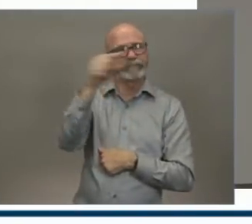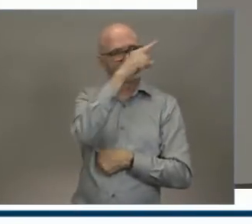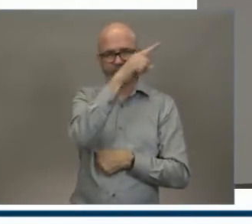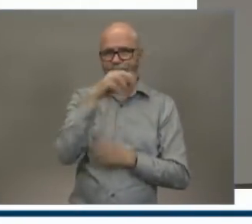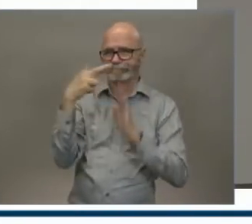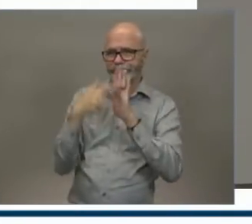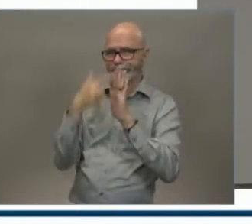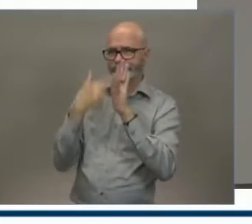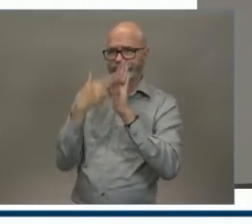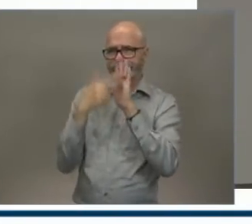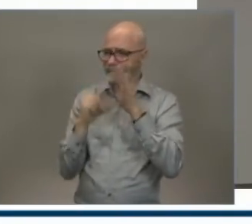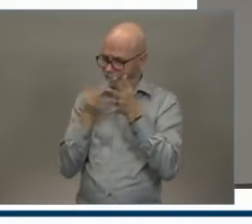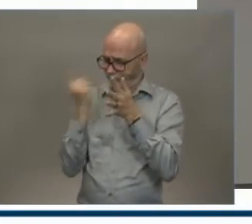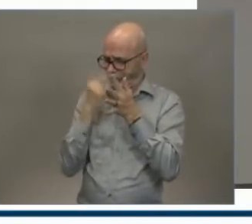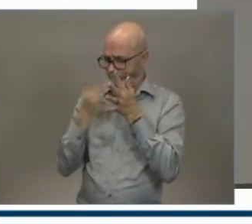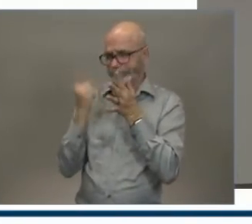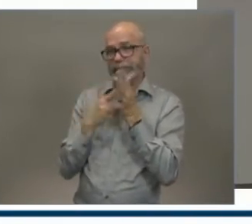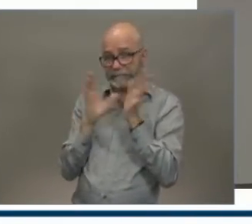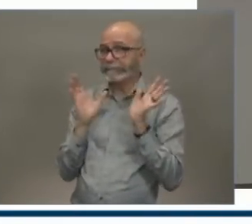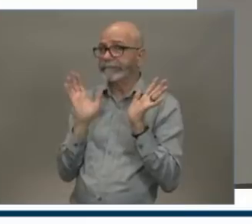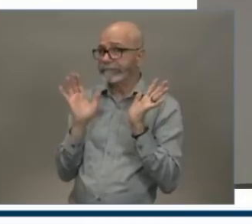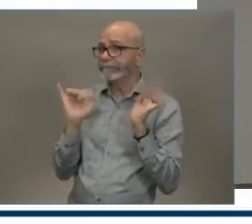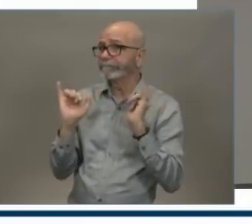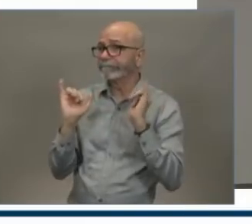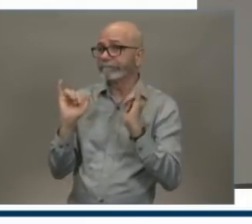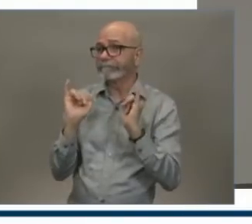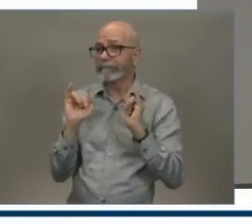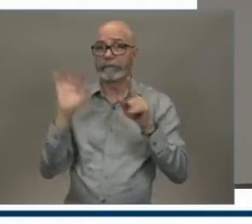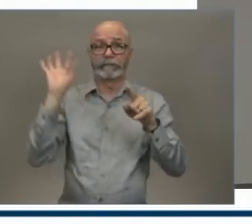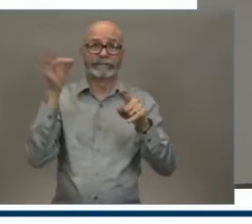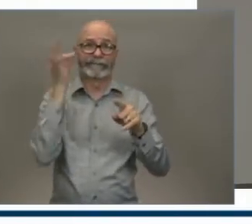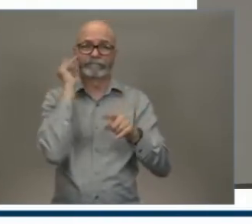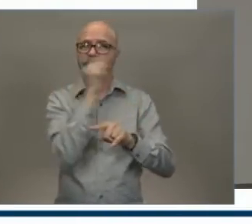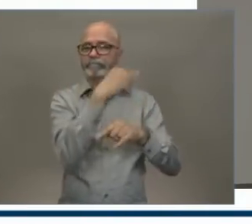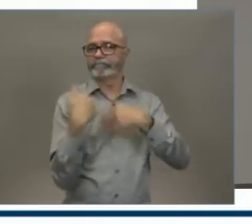federal responsibility to ensure that they are